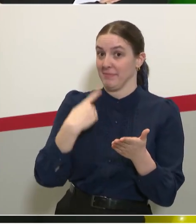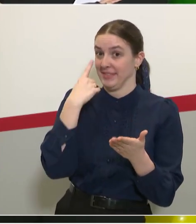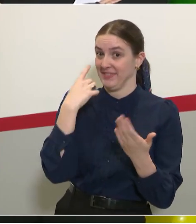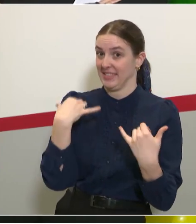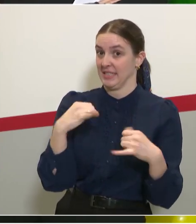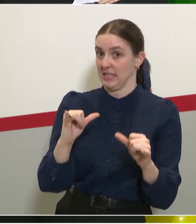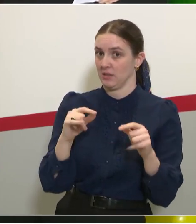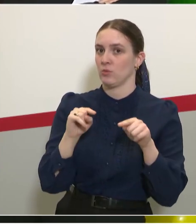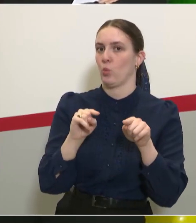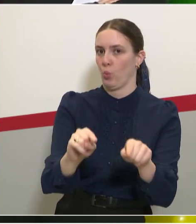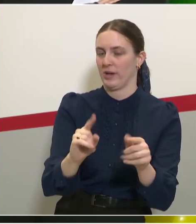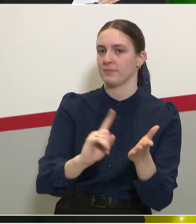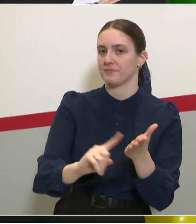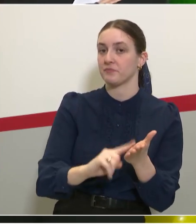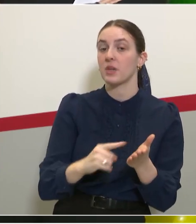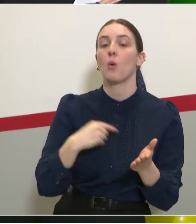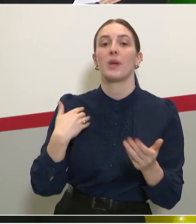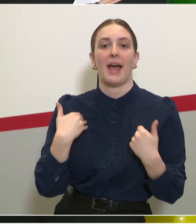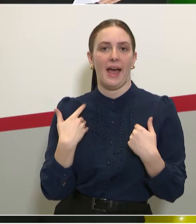a preliminary cause.